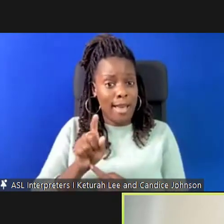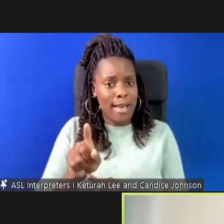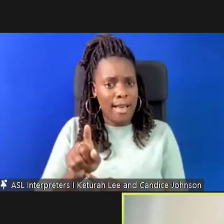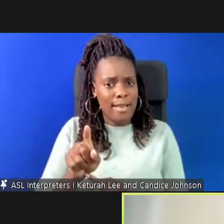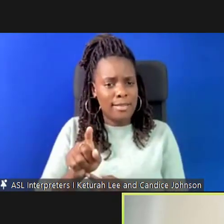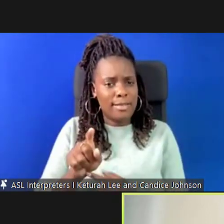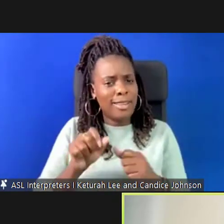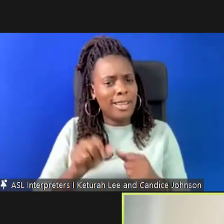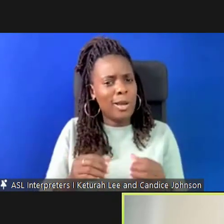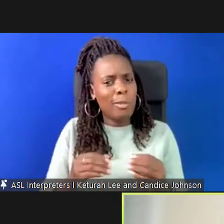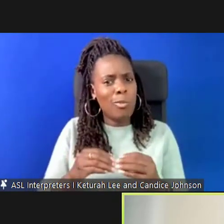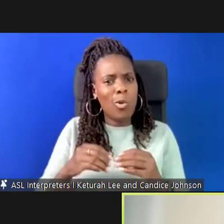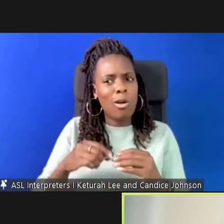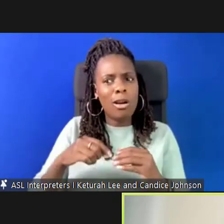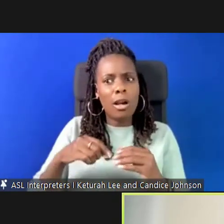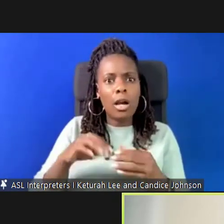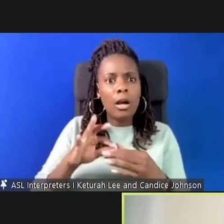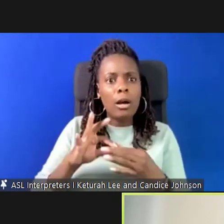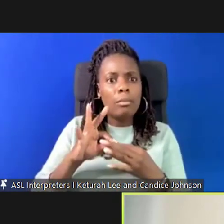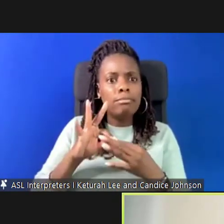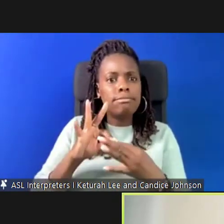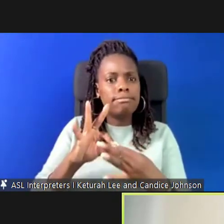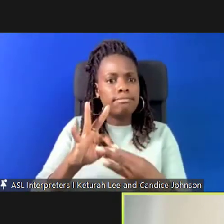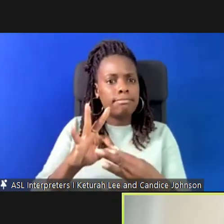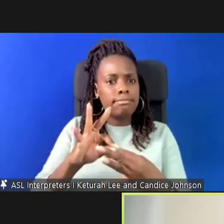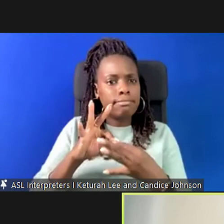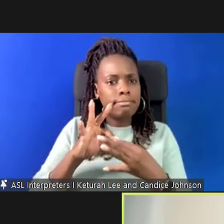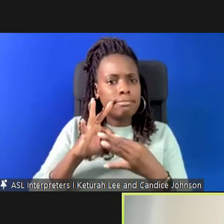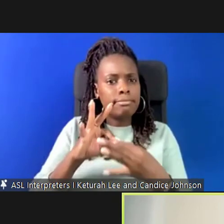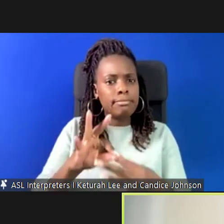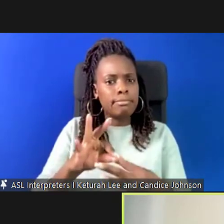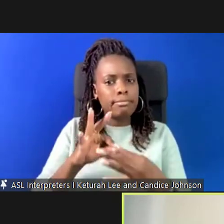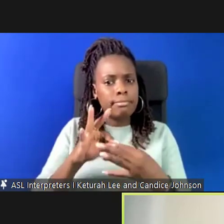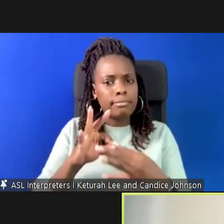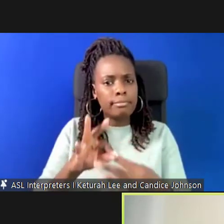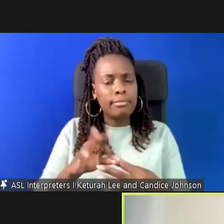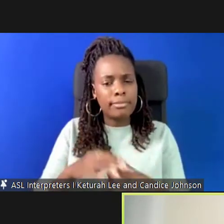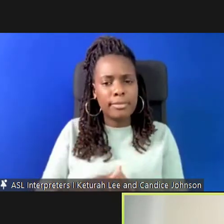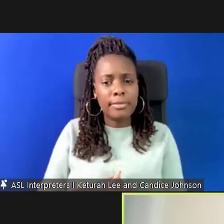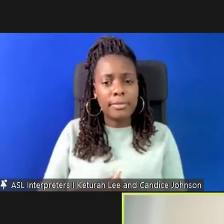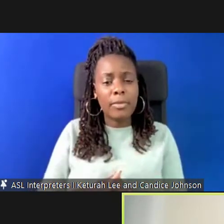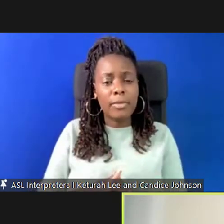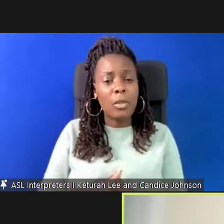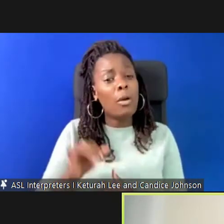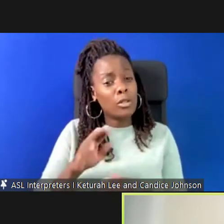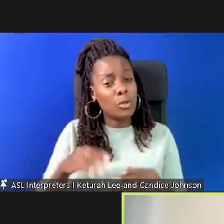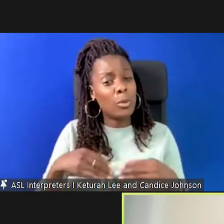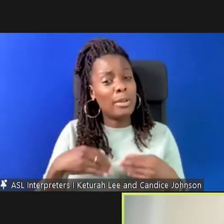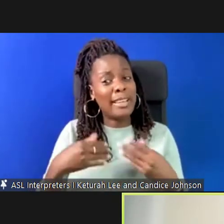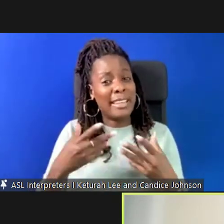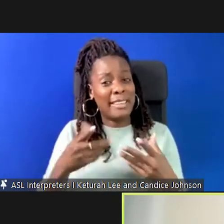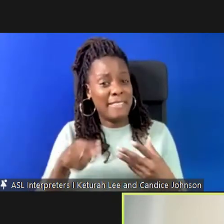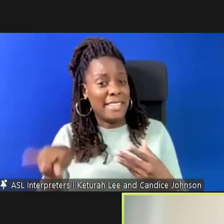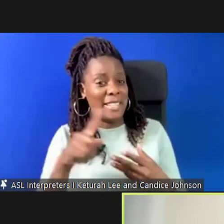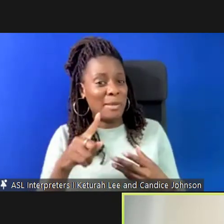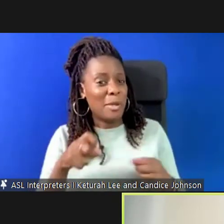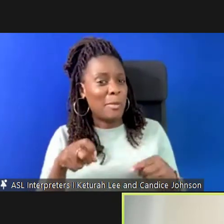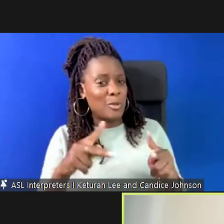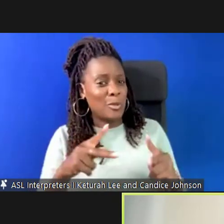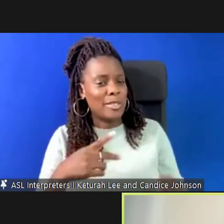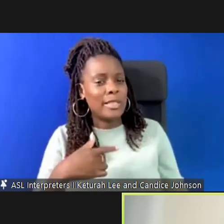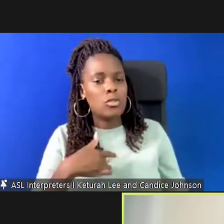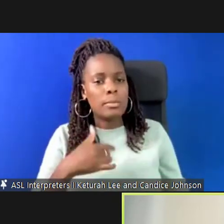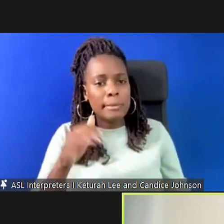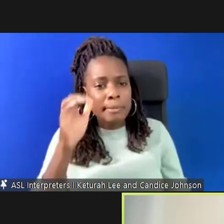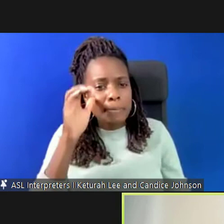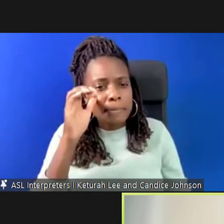a relationship and to listen and give someone else the opportunity to be heard and feel like someone is bearing witness to